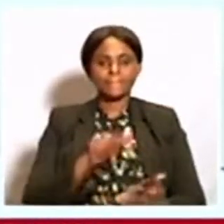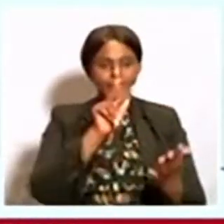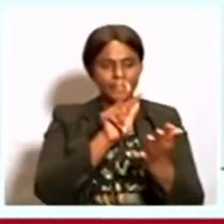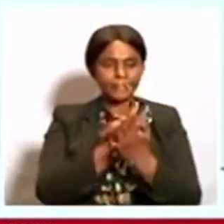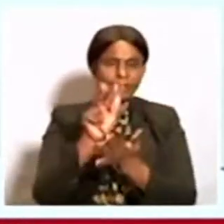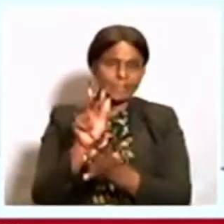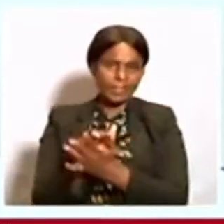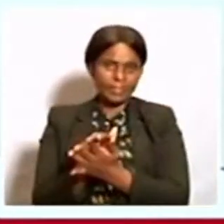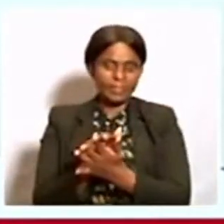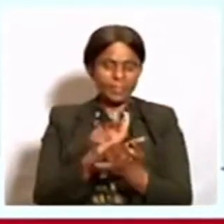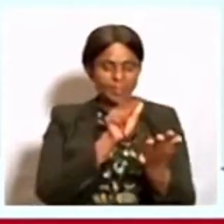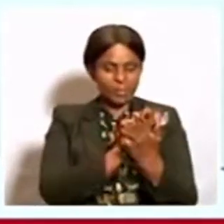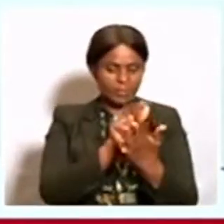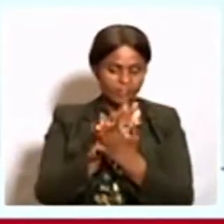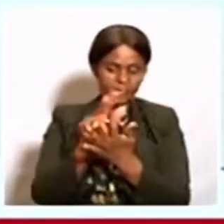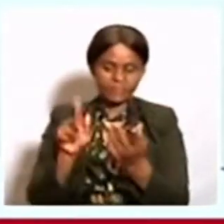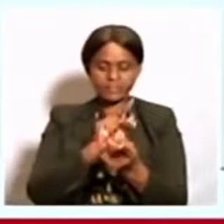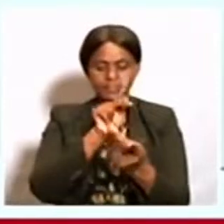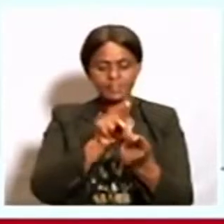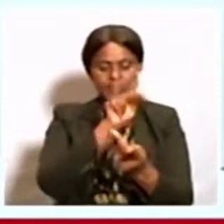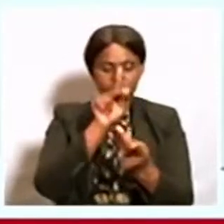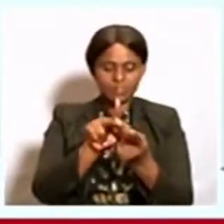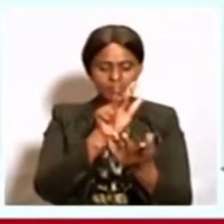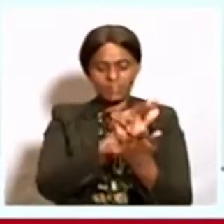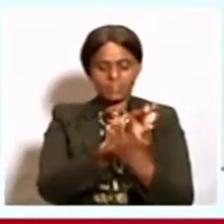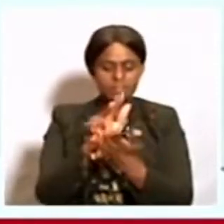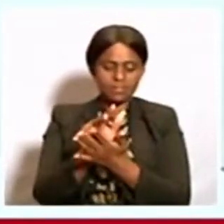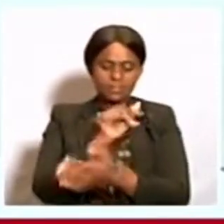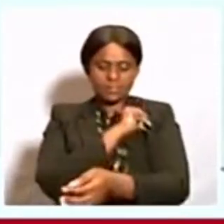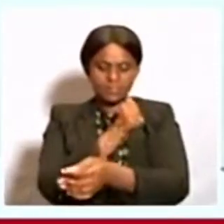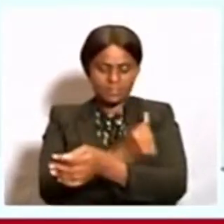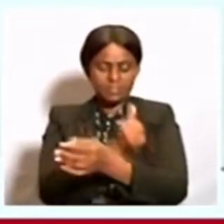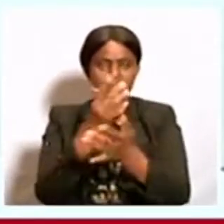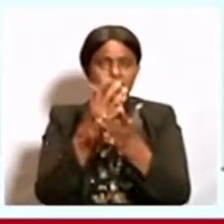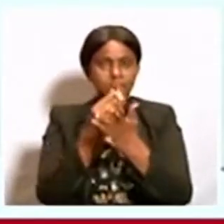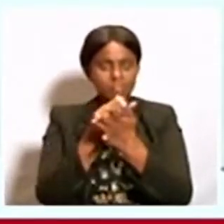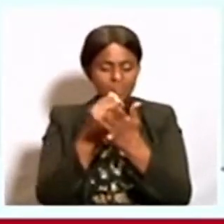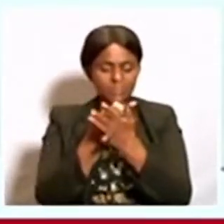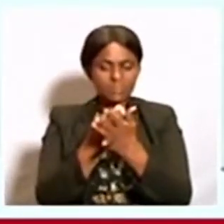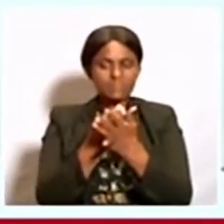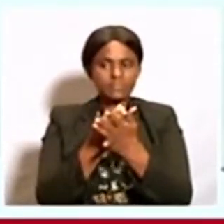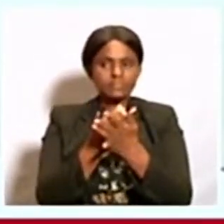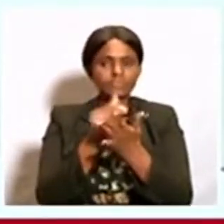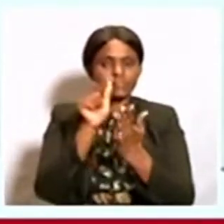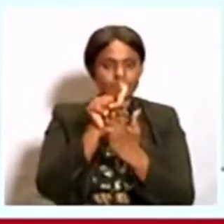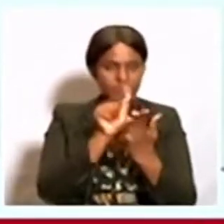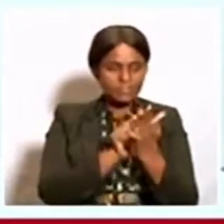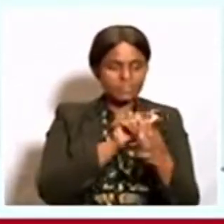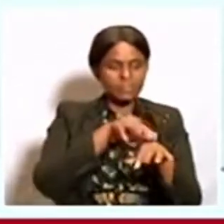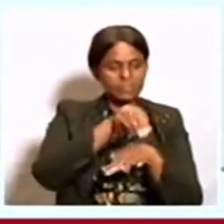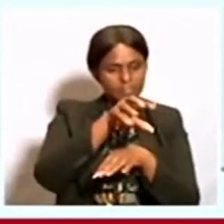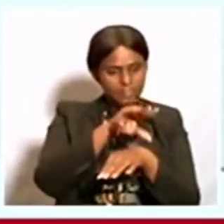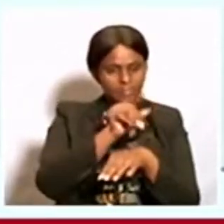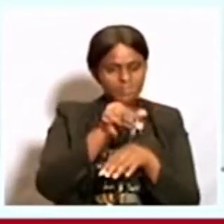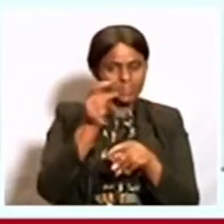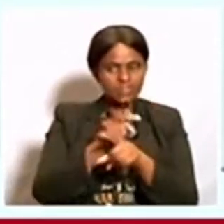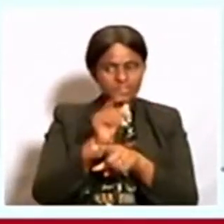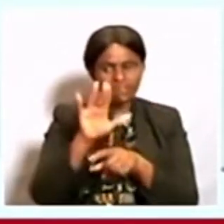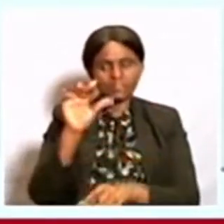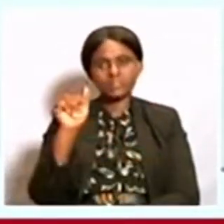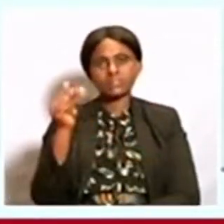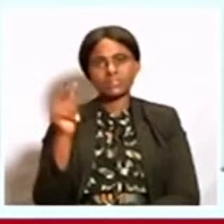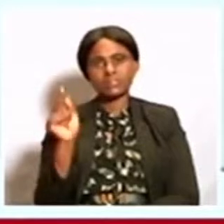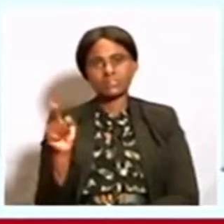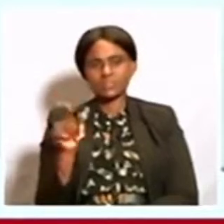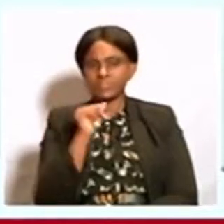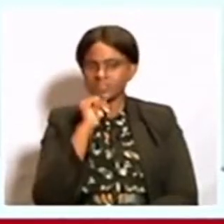approvals, appropriate approvals, authority, approval by Treasury, legal advice from the Attorney General was